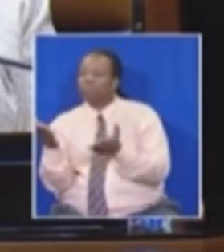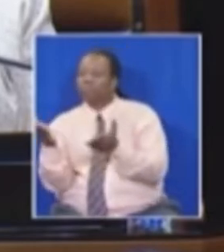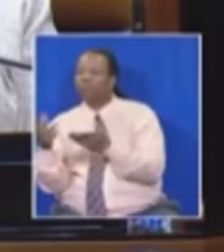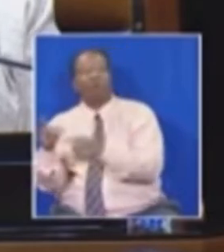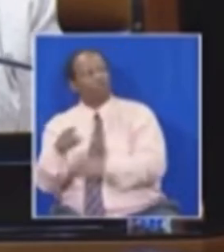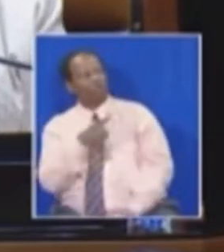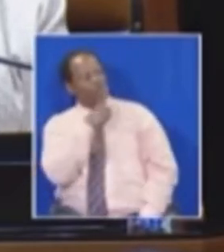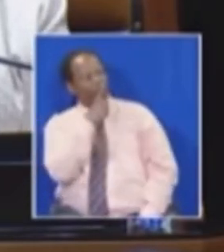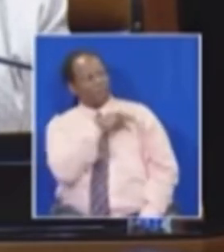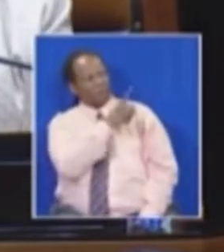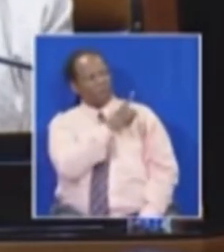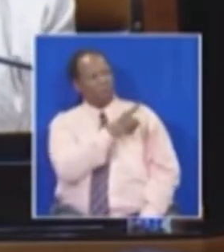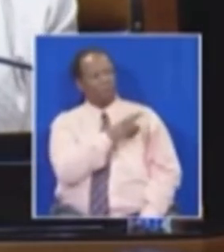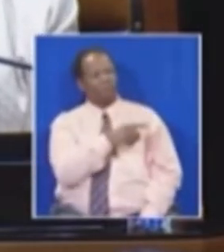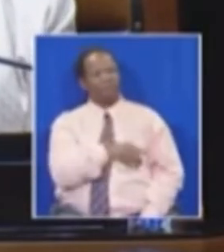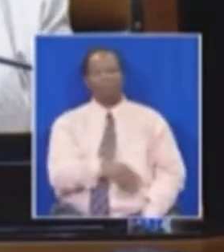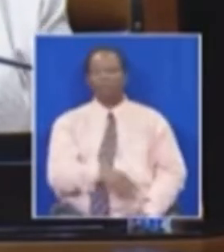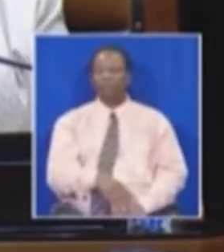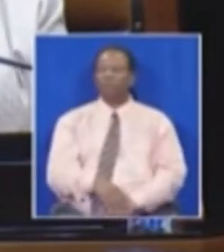house.